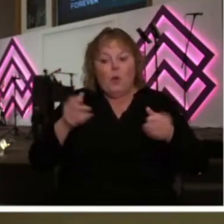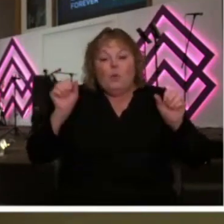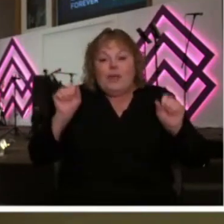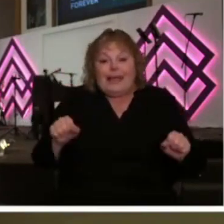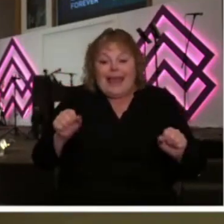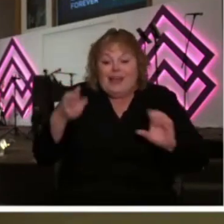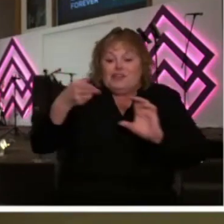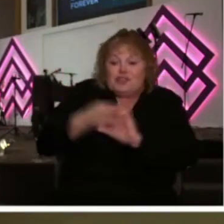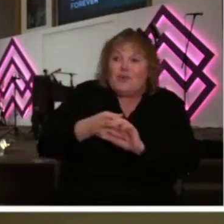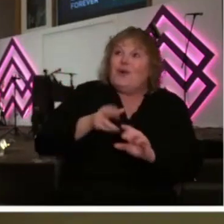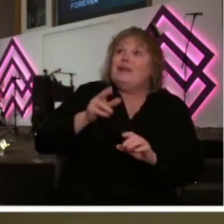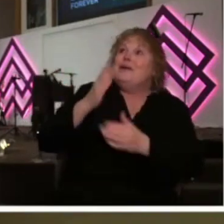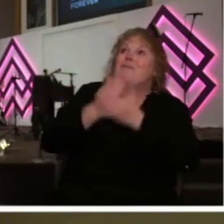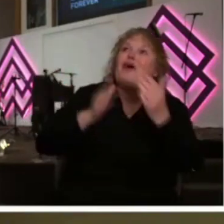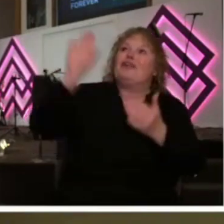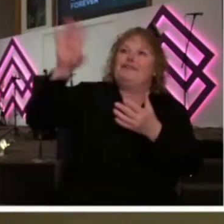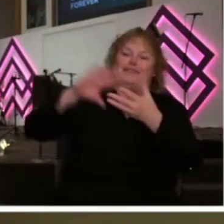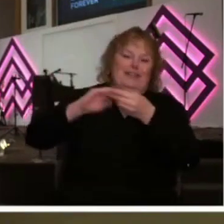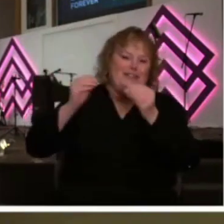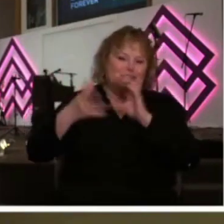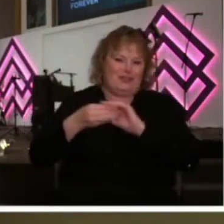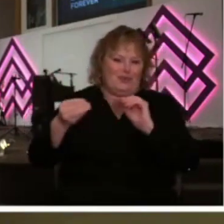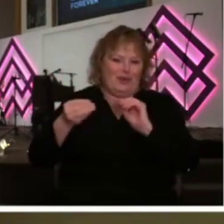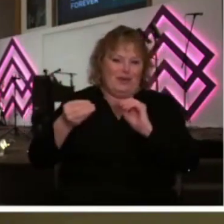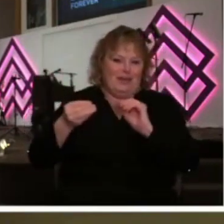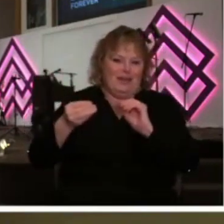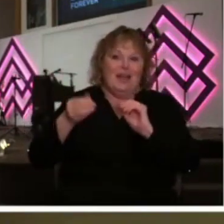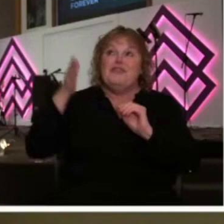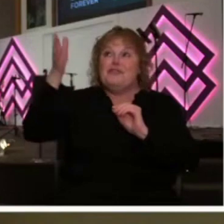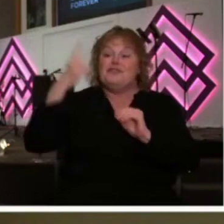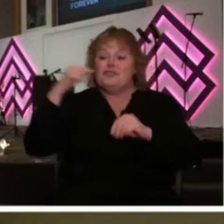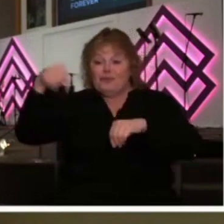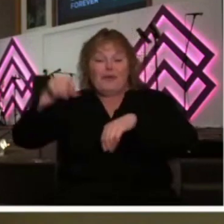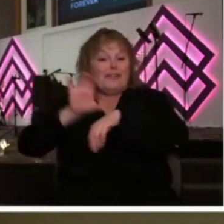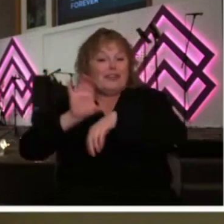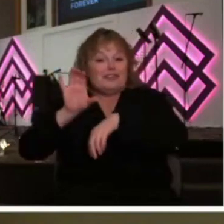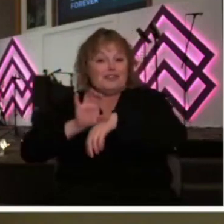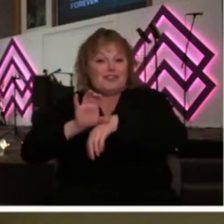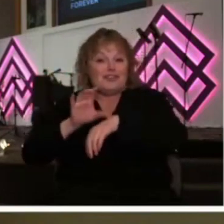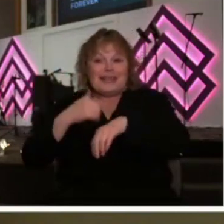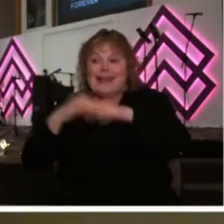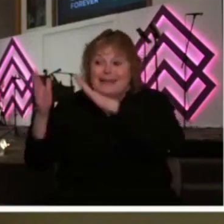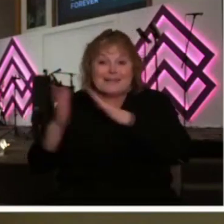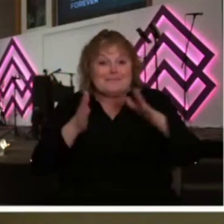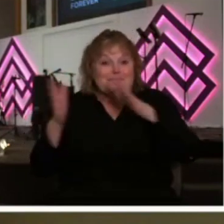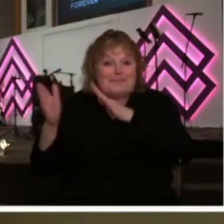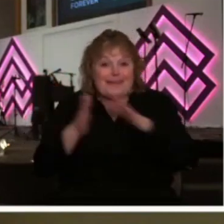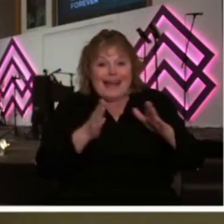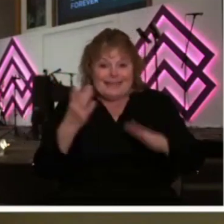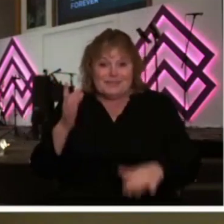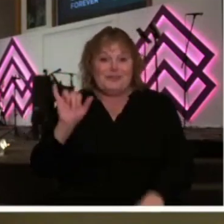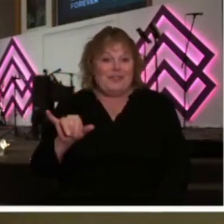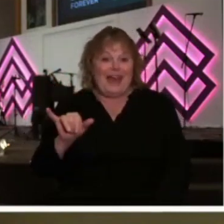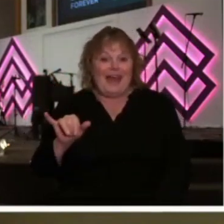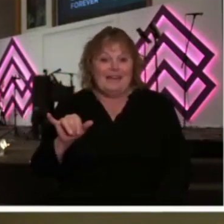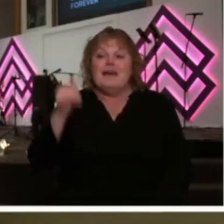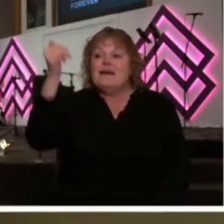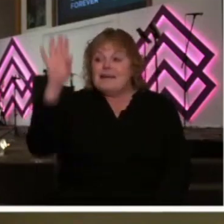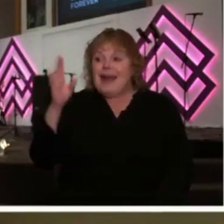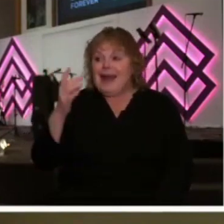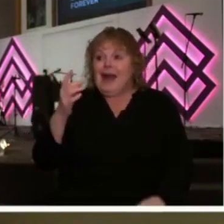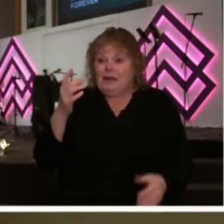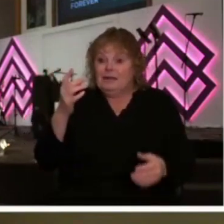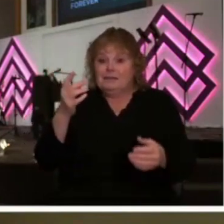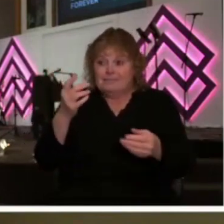is writing for our future, a glorious future that he has plans for and he has provisions for. And he said, if you will